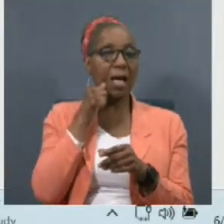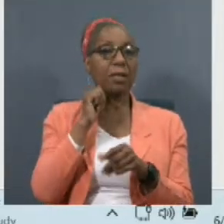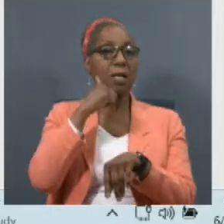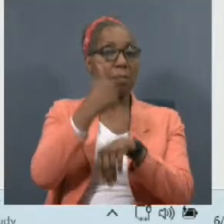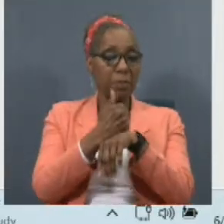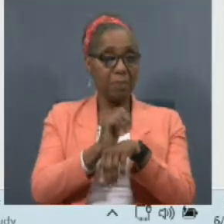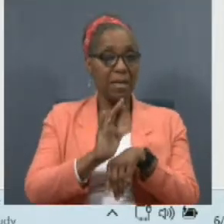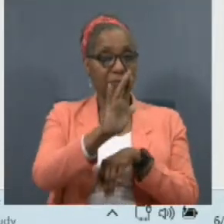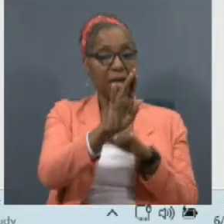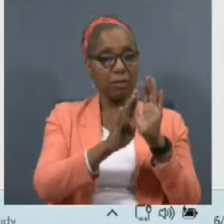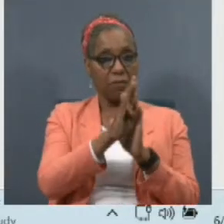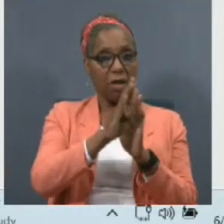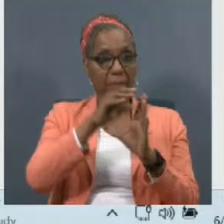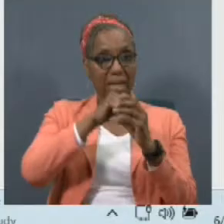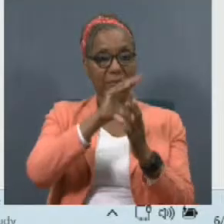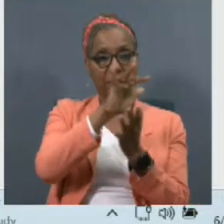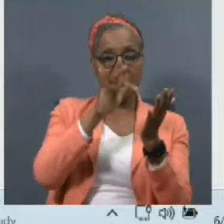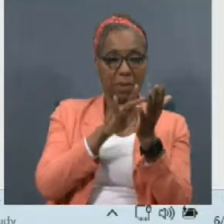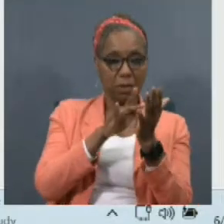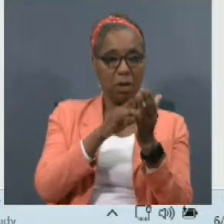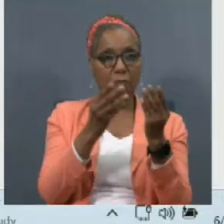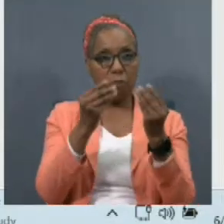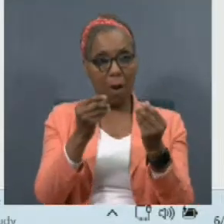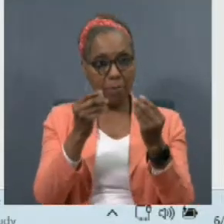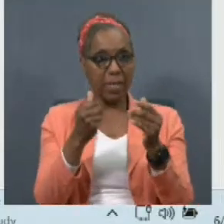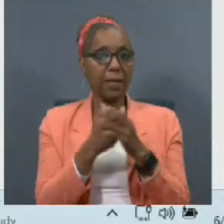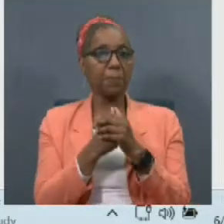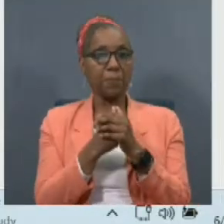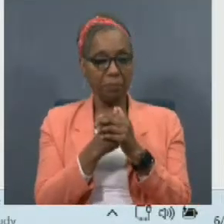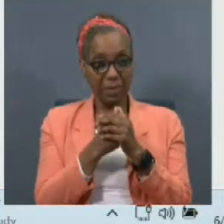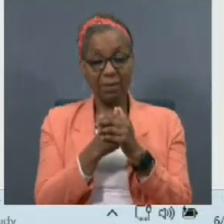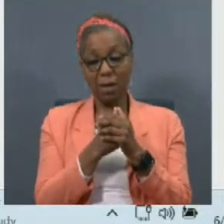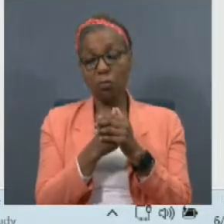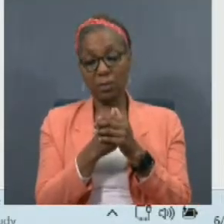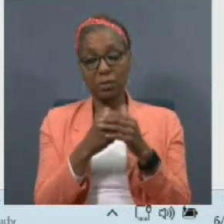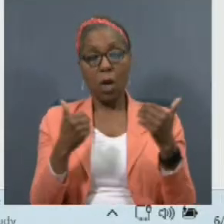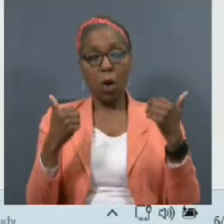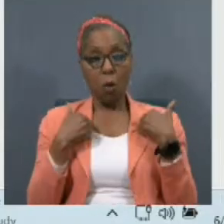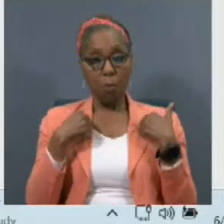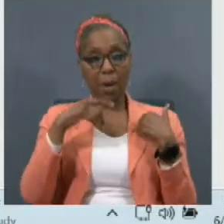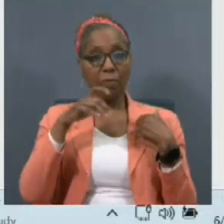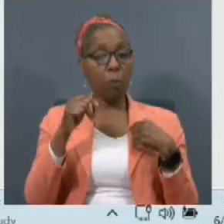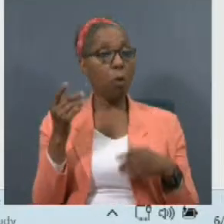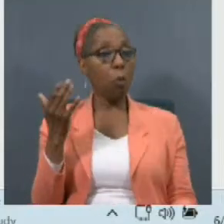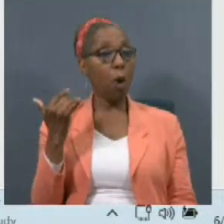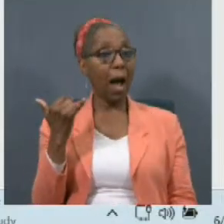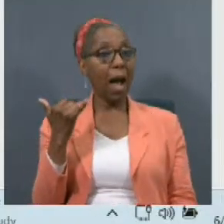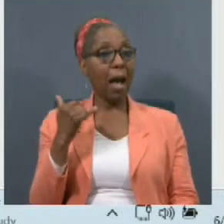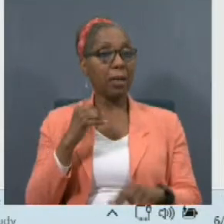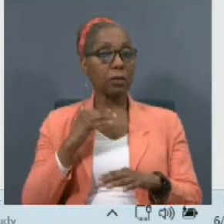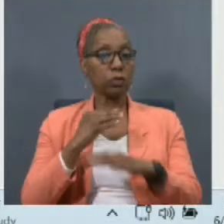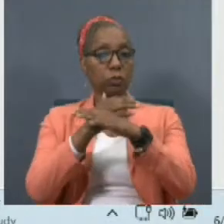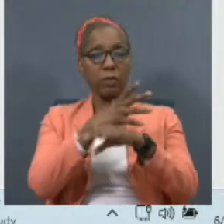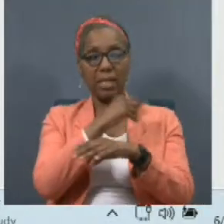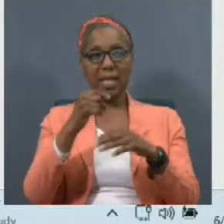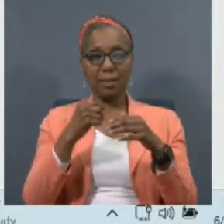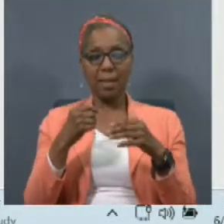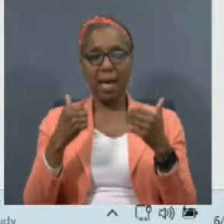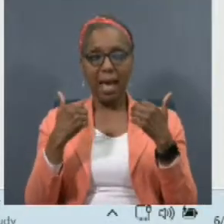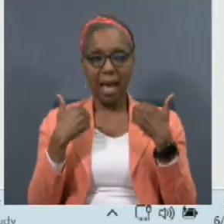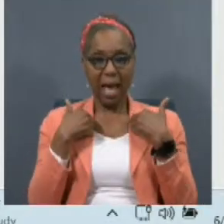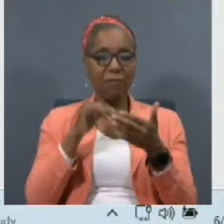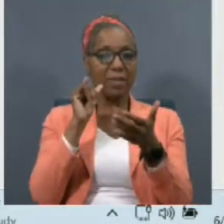their development in the middle of property that was otherwise owned by the port for the purposes of secluding and having that